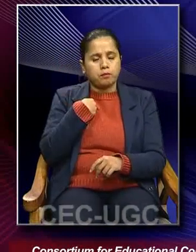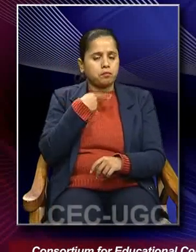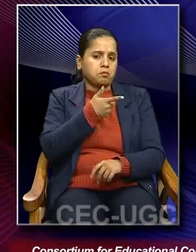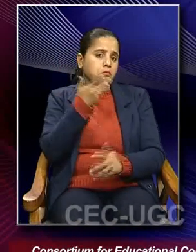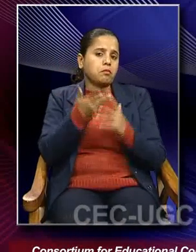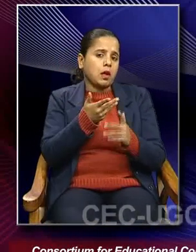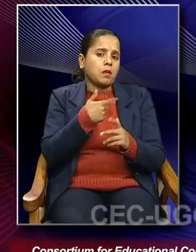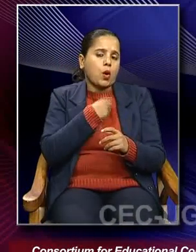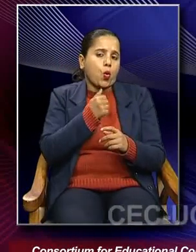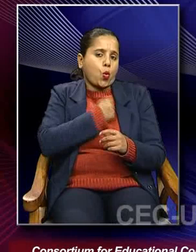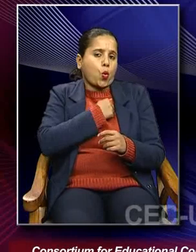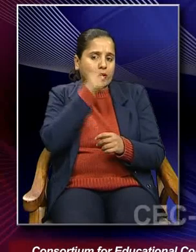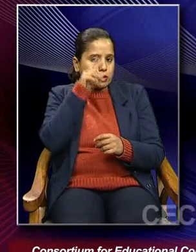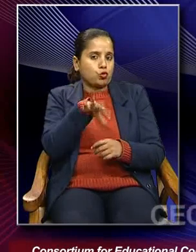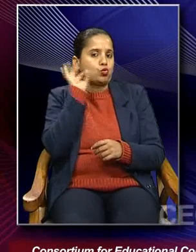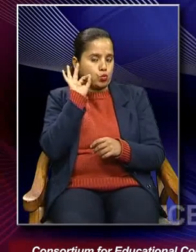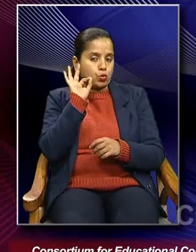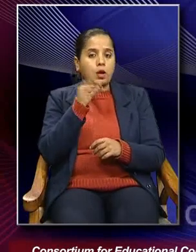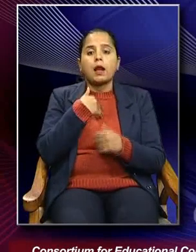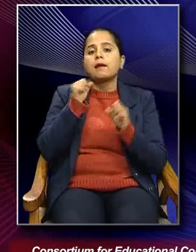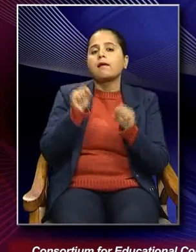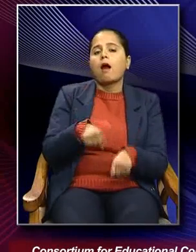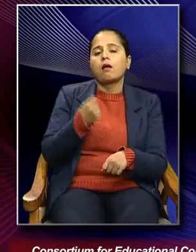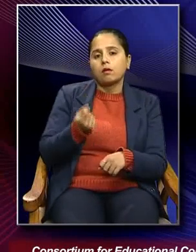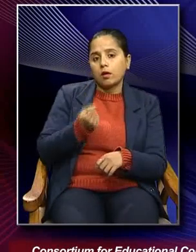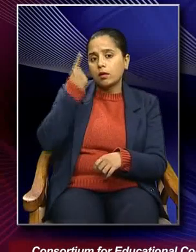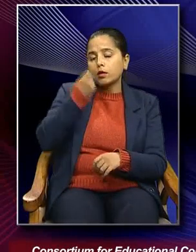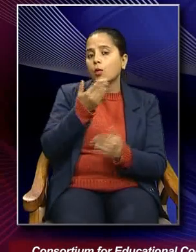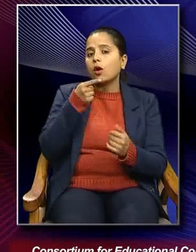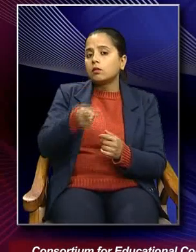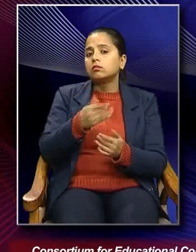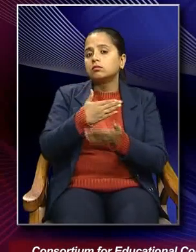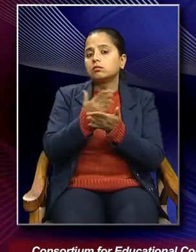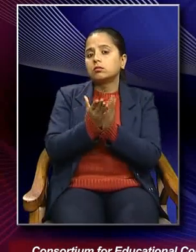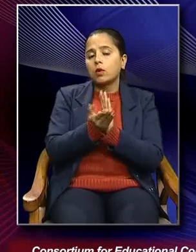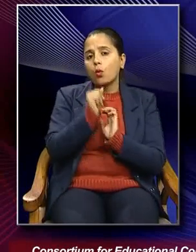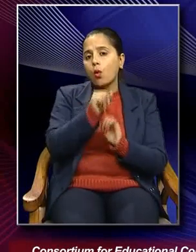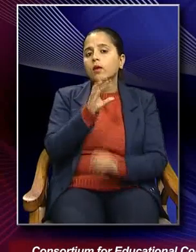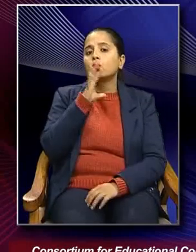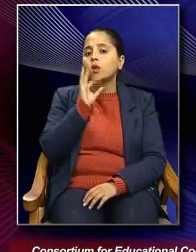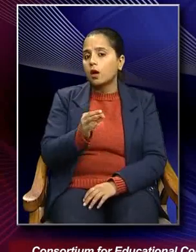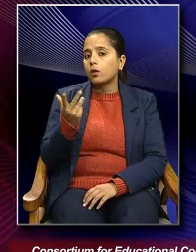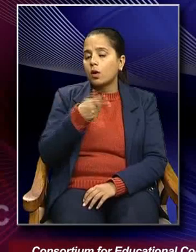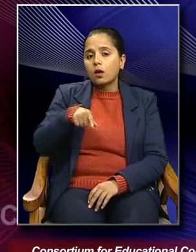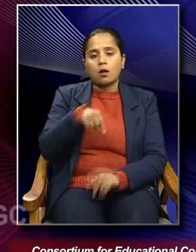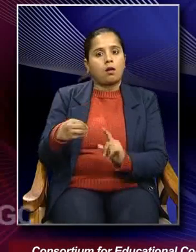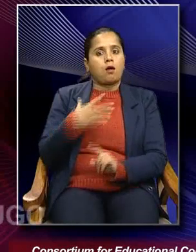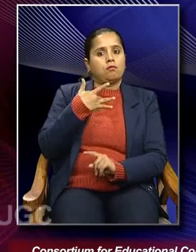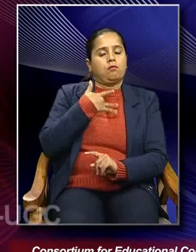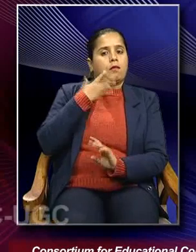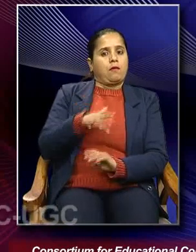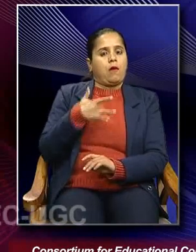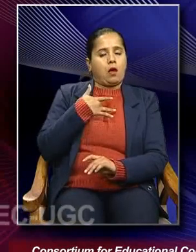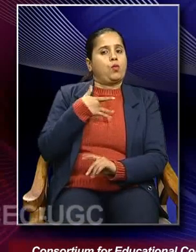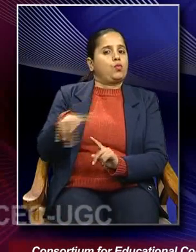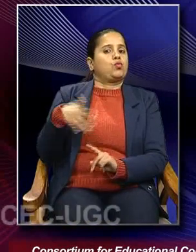So we will be able to understand that part of the reality which has affected us.